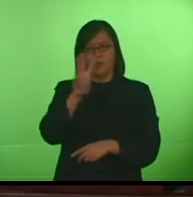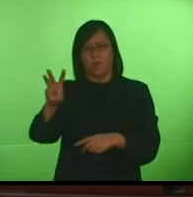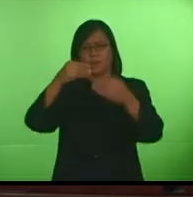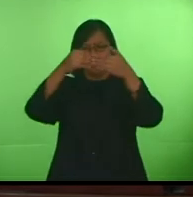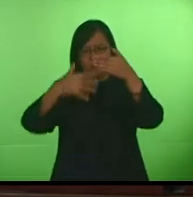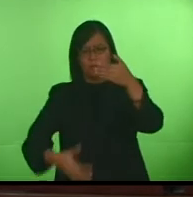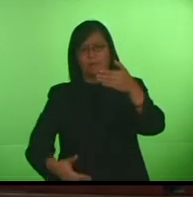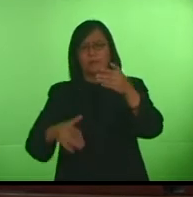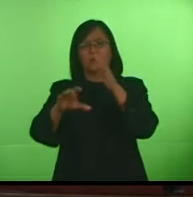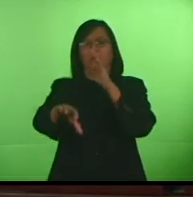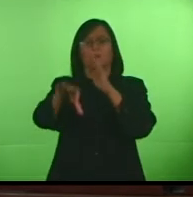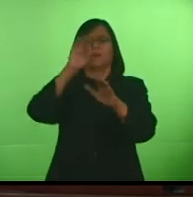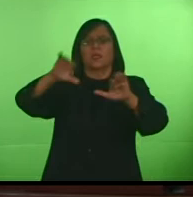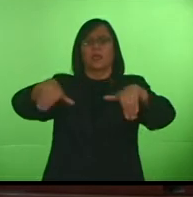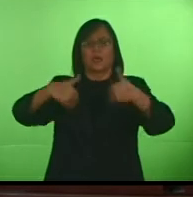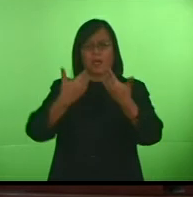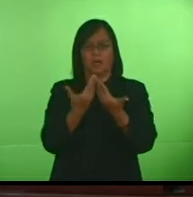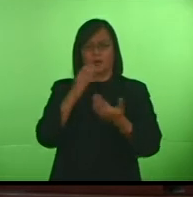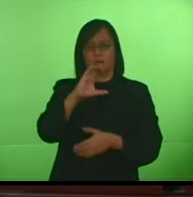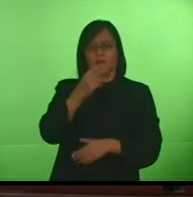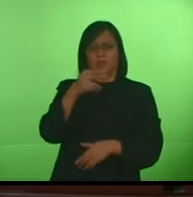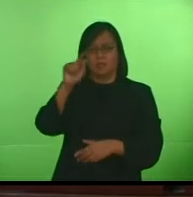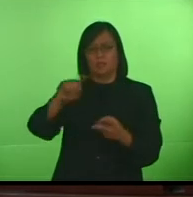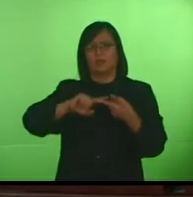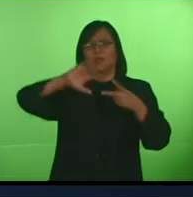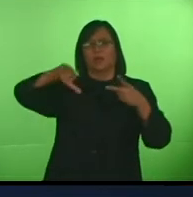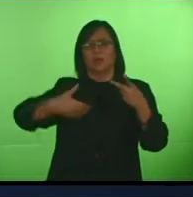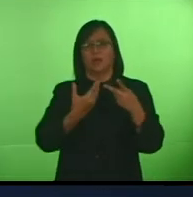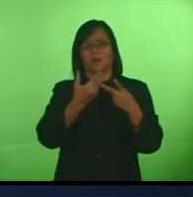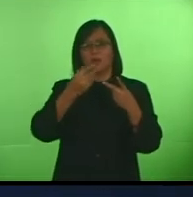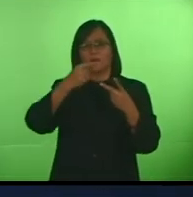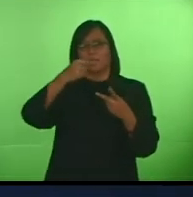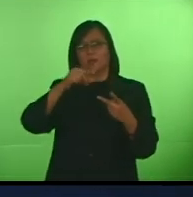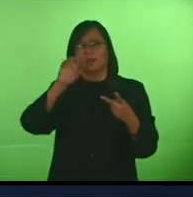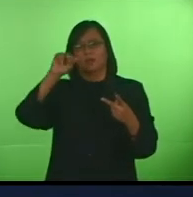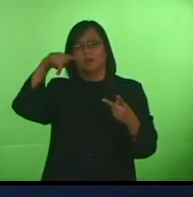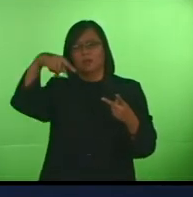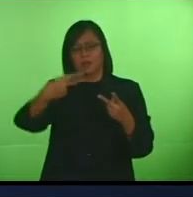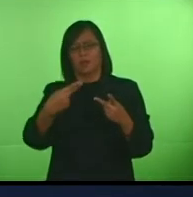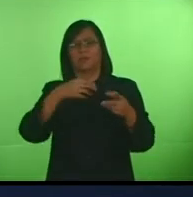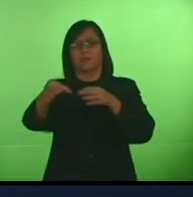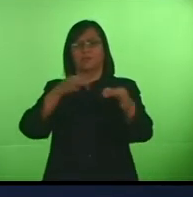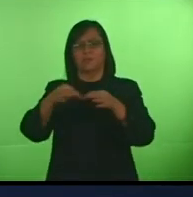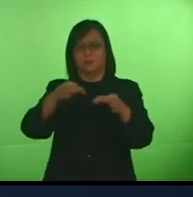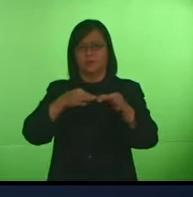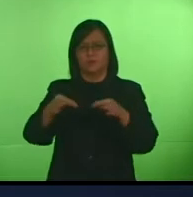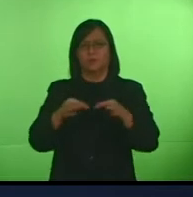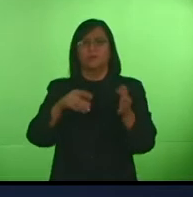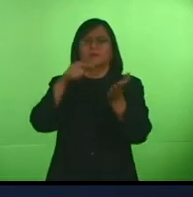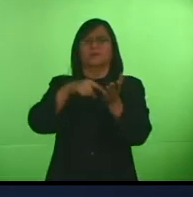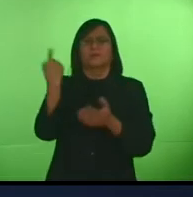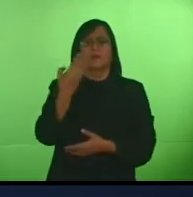out more about how charts and graphs are interpreted. So these are the common types of visual